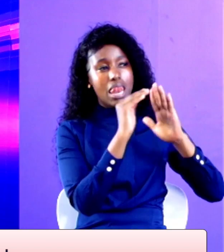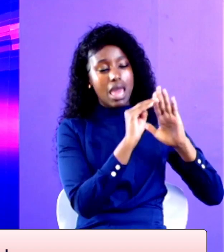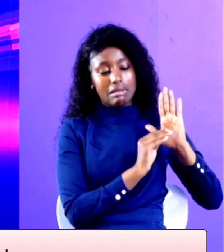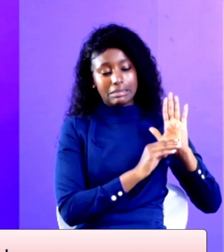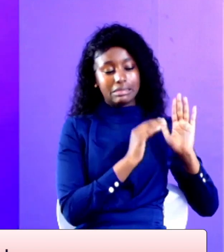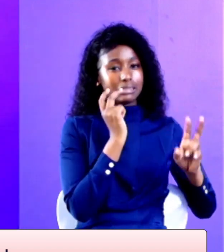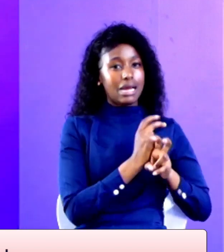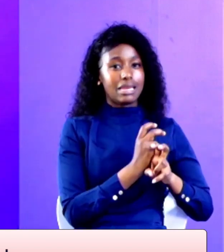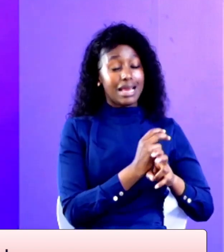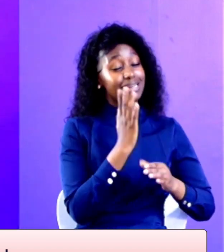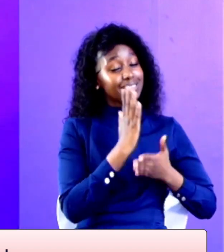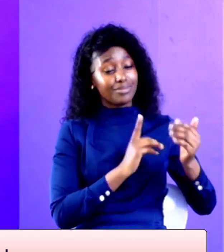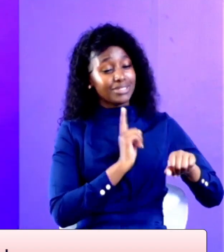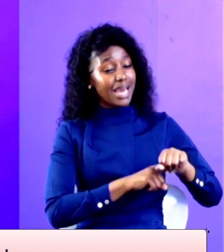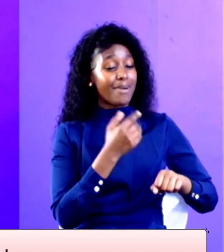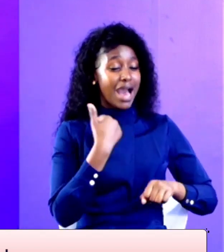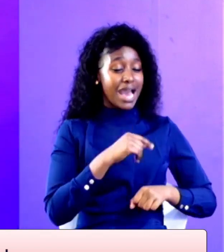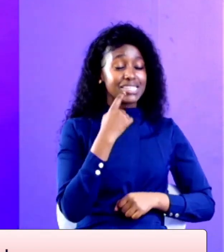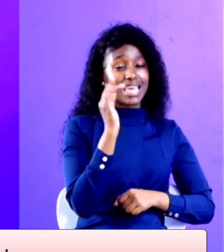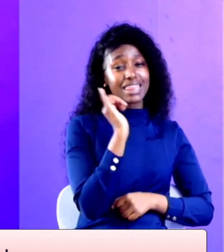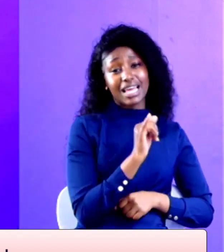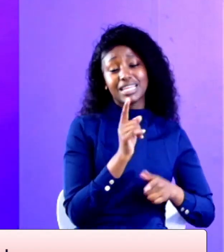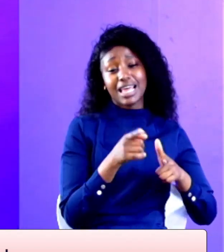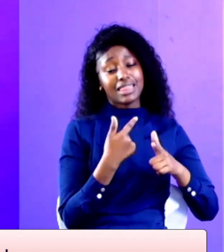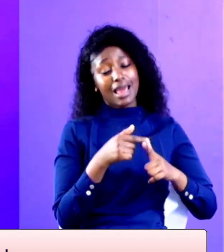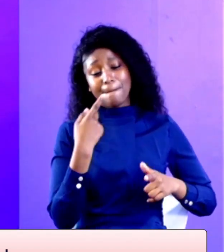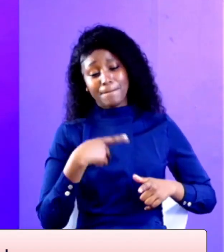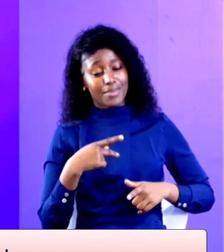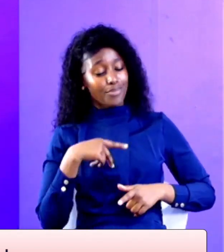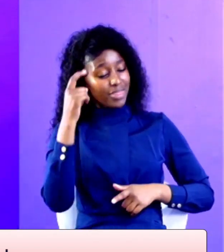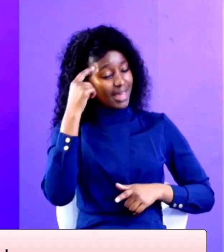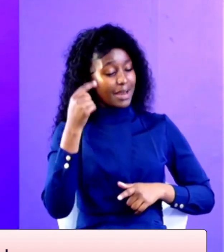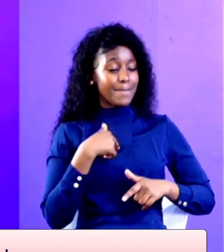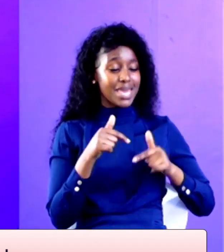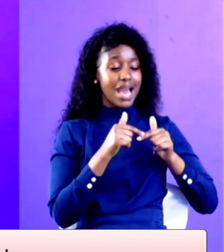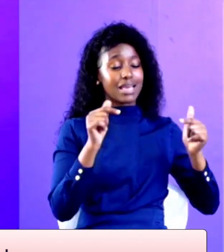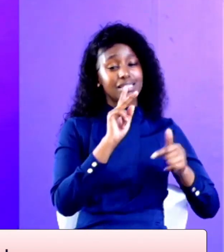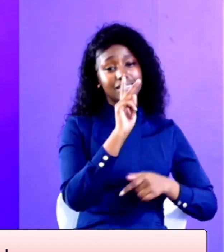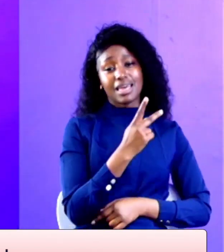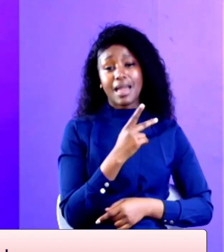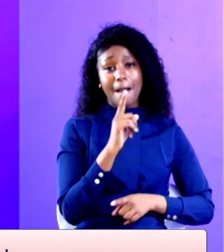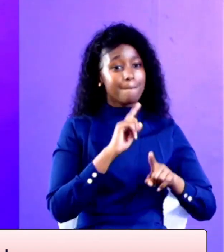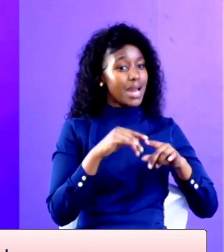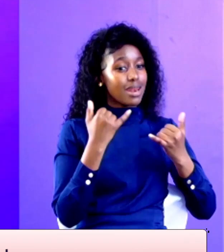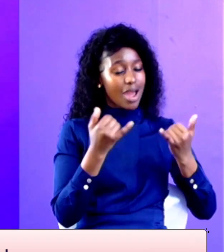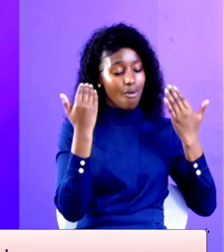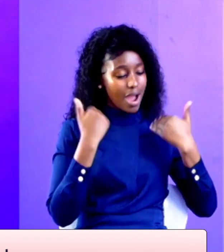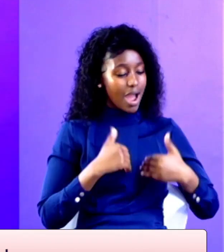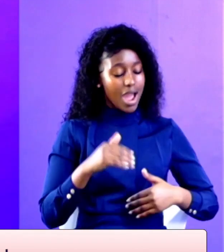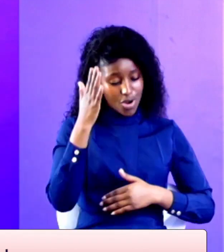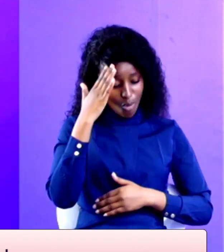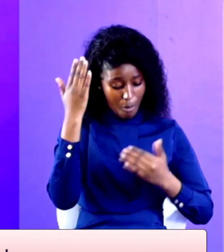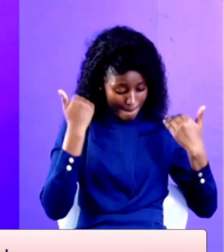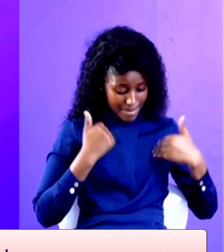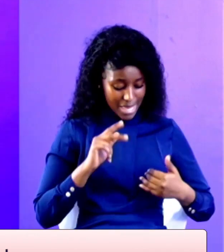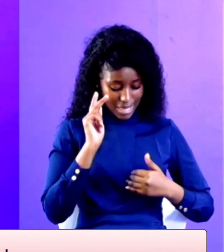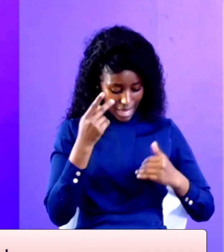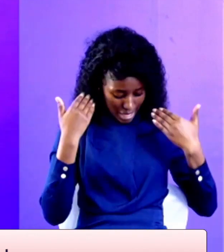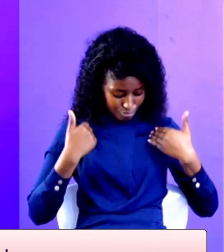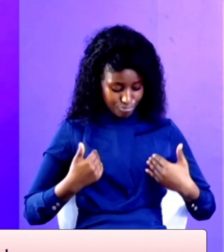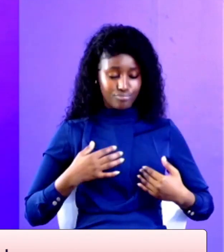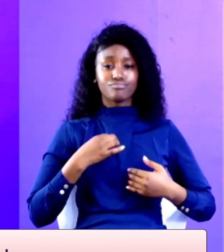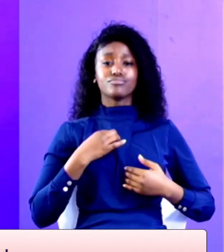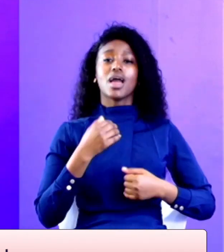that I'm not favoring Kenya. Even if we look at my jersey, I'm wearing a Kenyan jersey, meaning